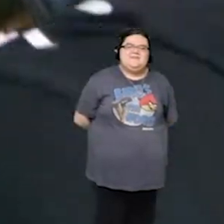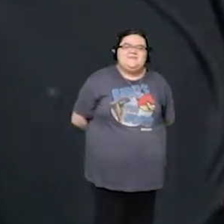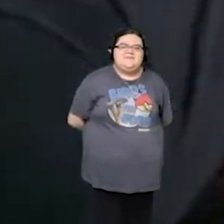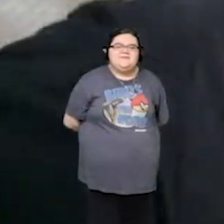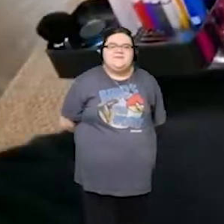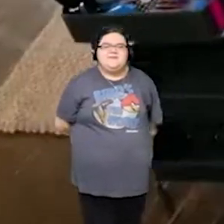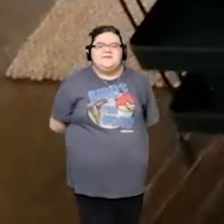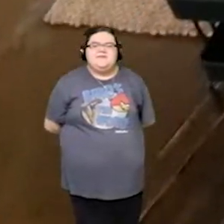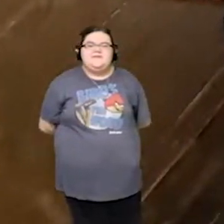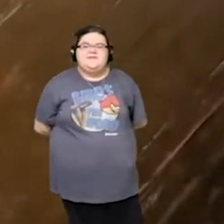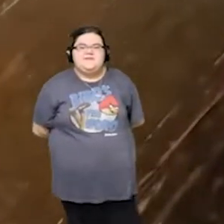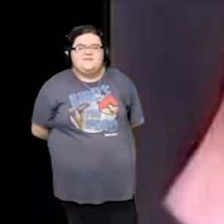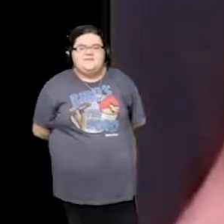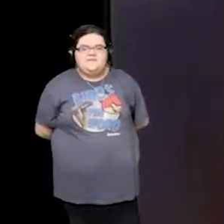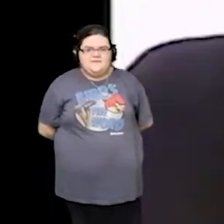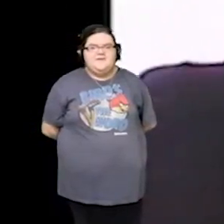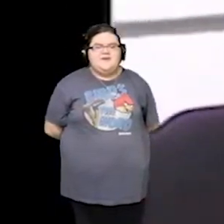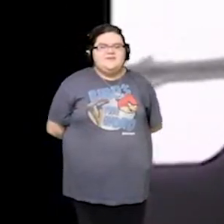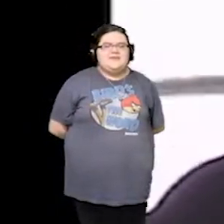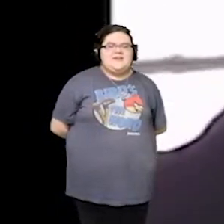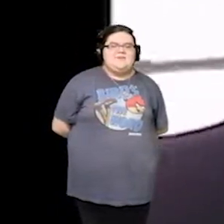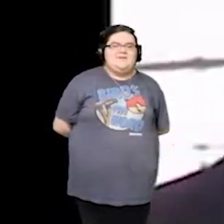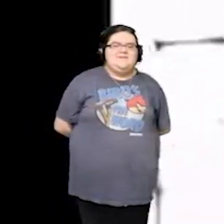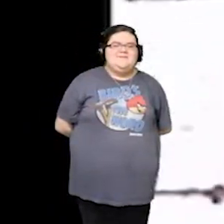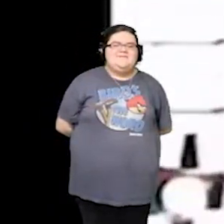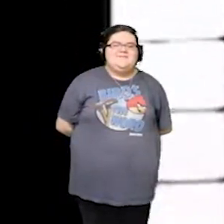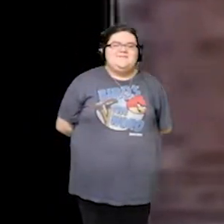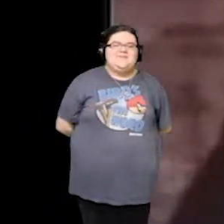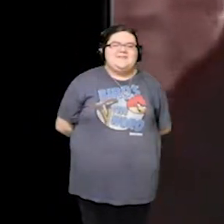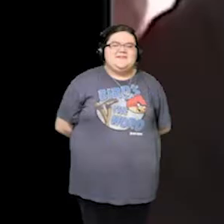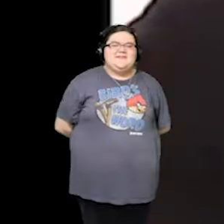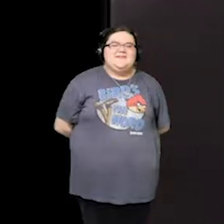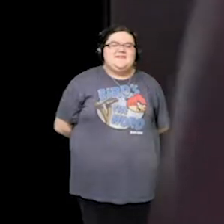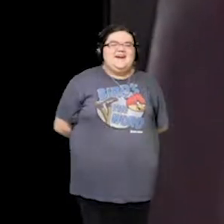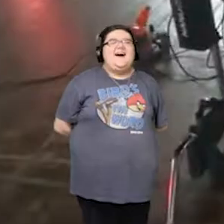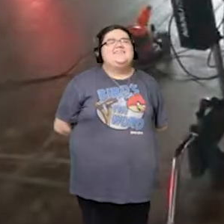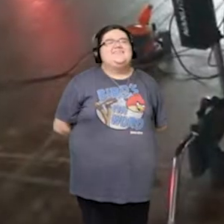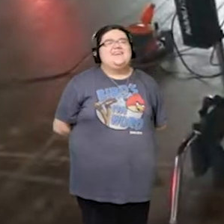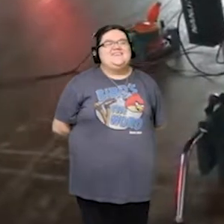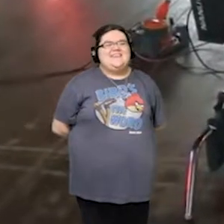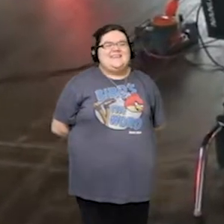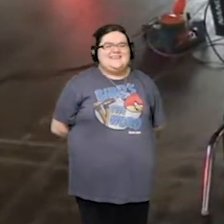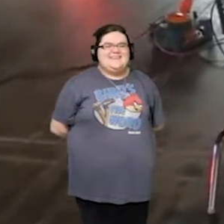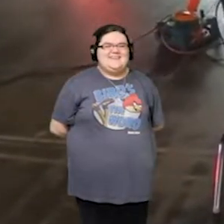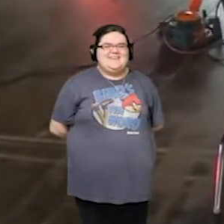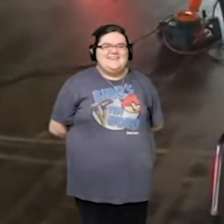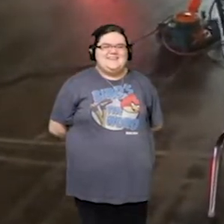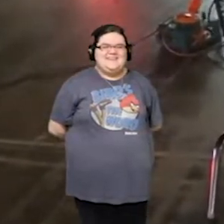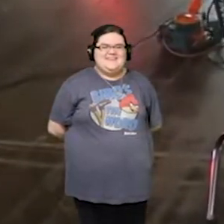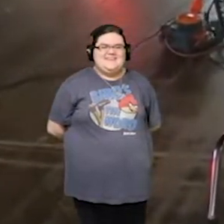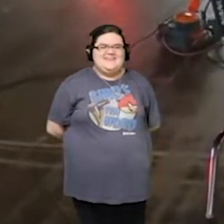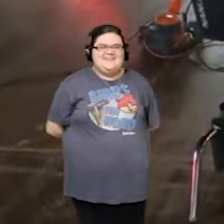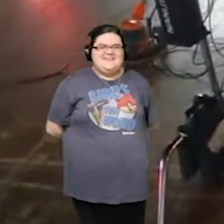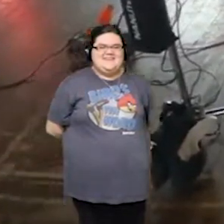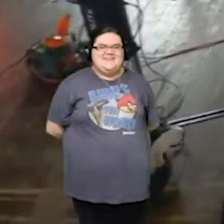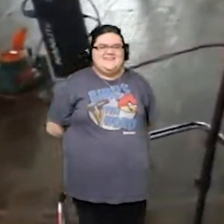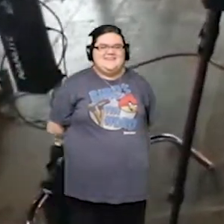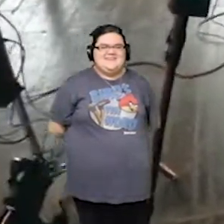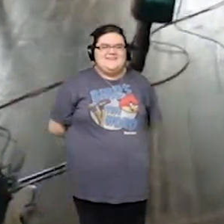hide the tube lights as much as possible. People love the new VHS filter that we're doing. Yeah. I do like it. It's not a